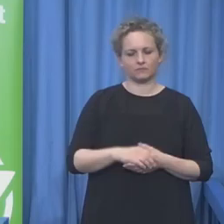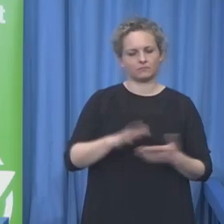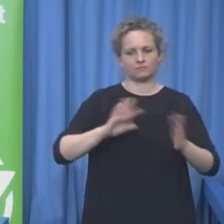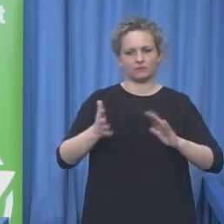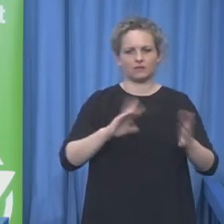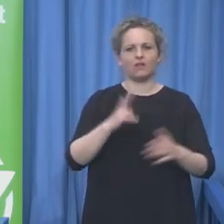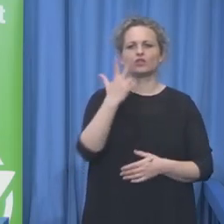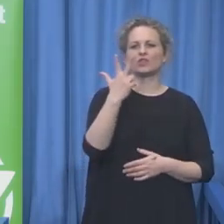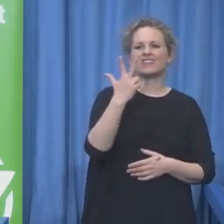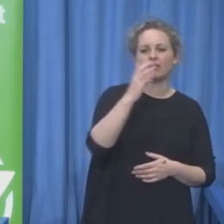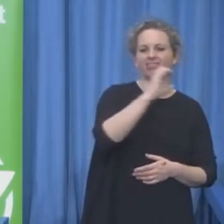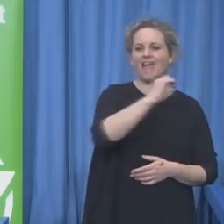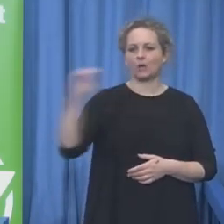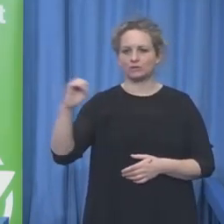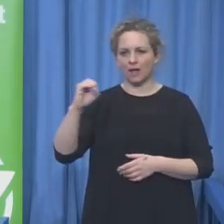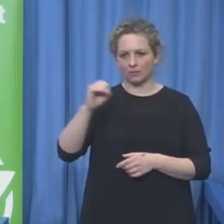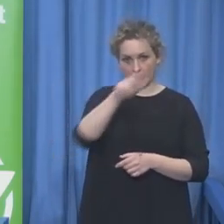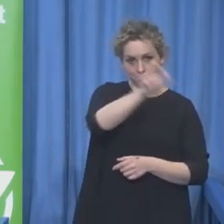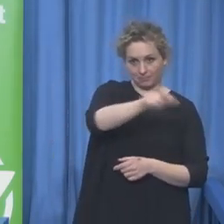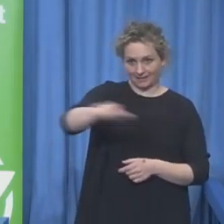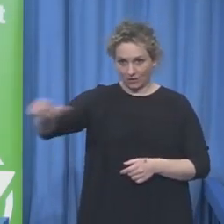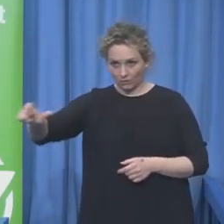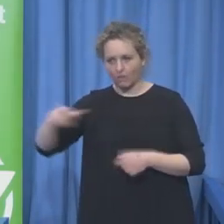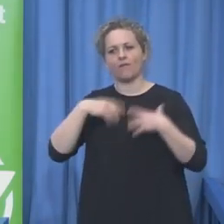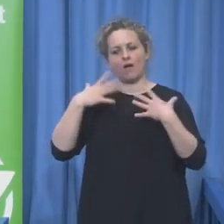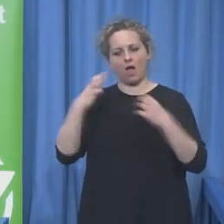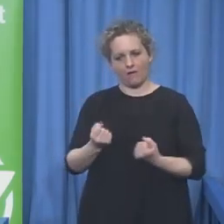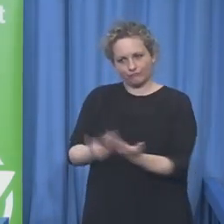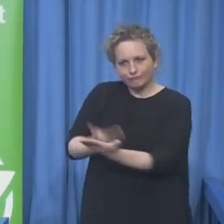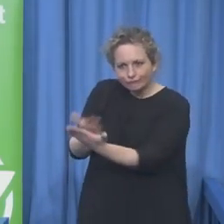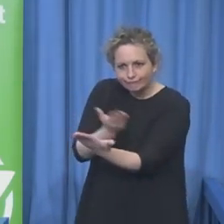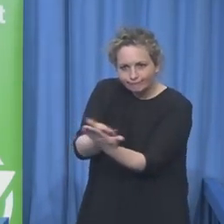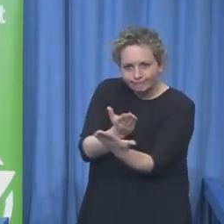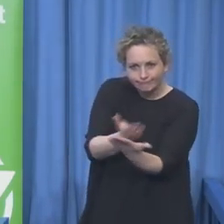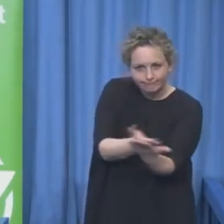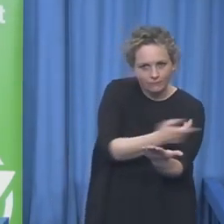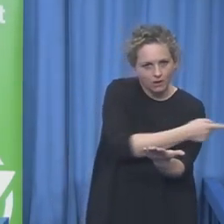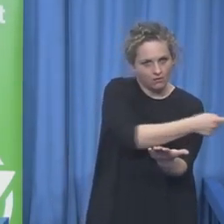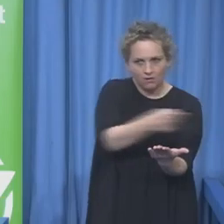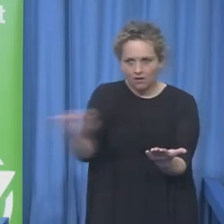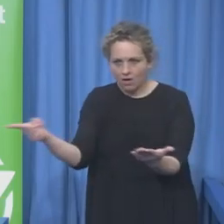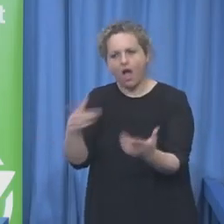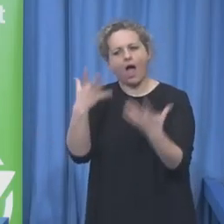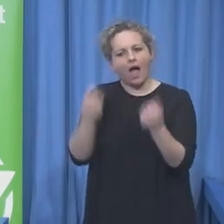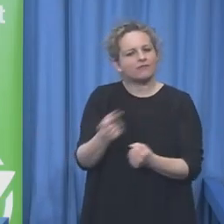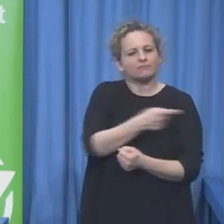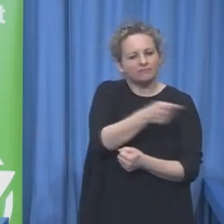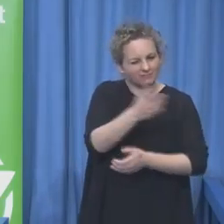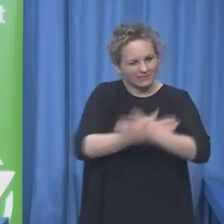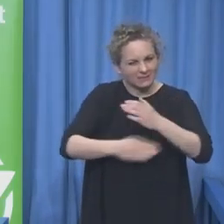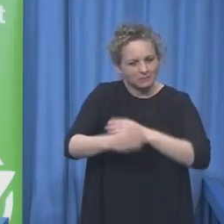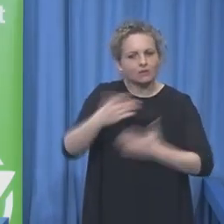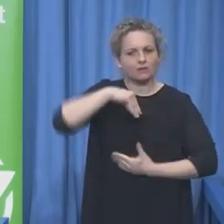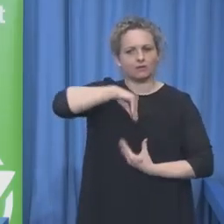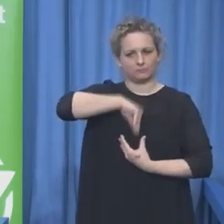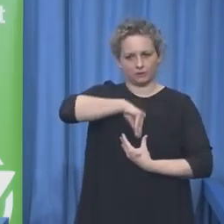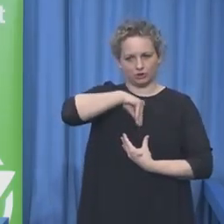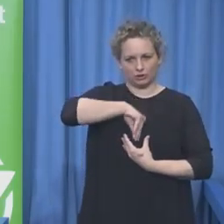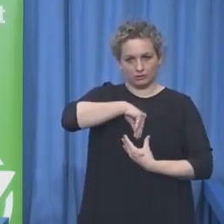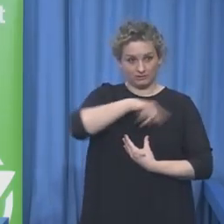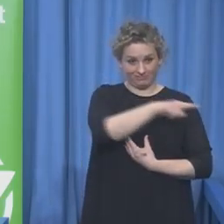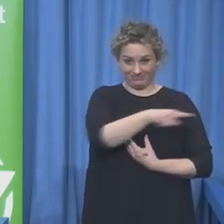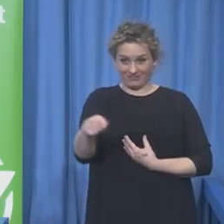illness, and 600 of them already already found a job. So